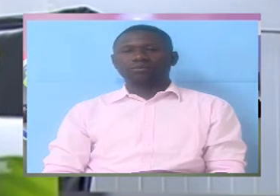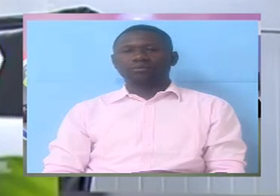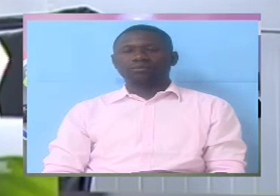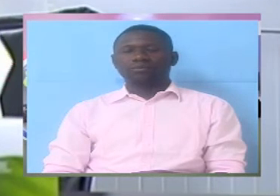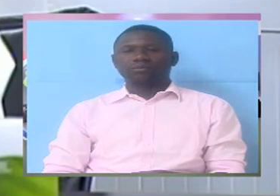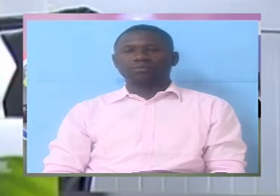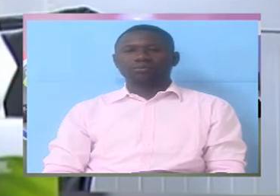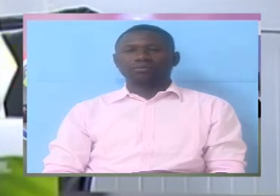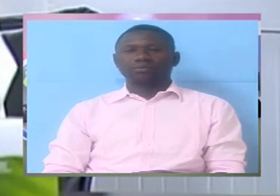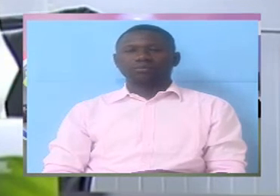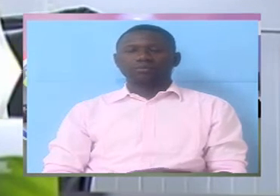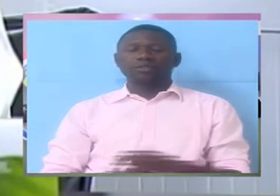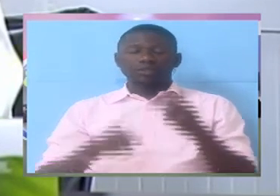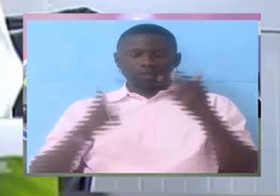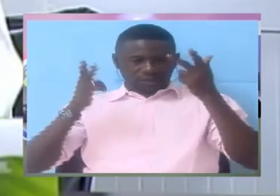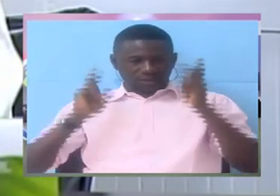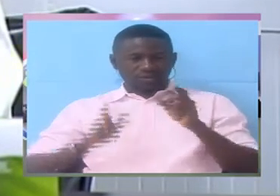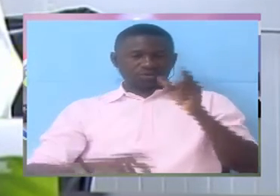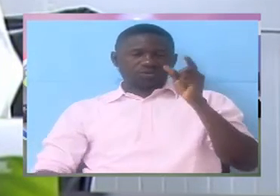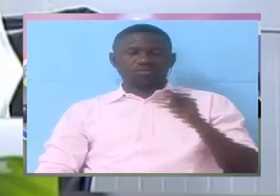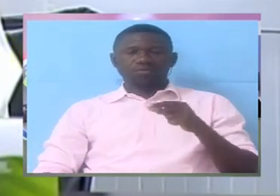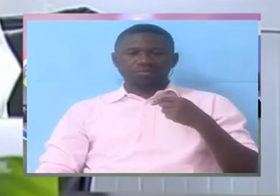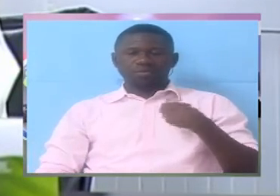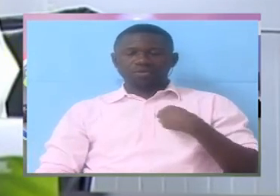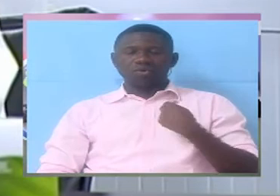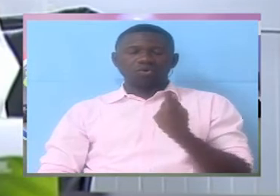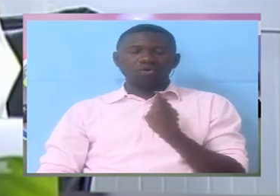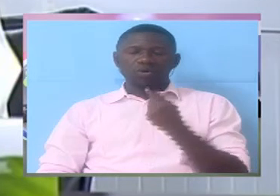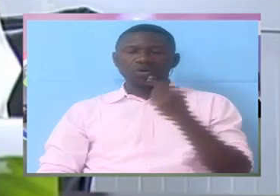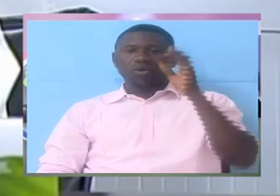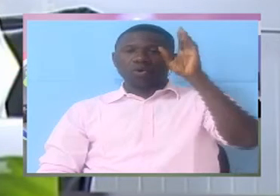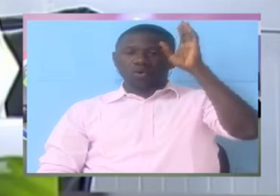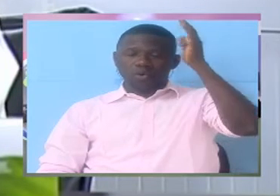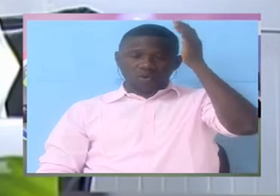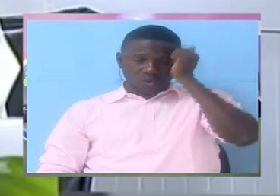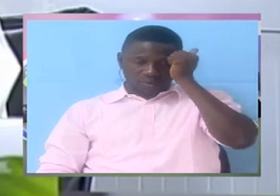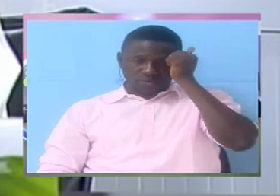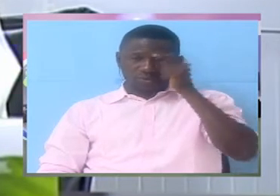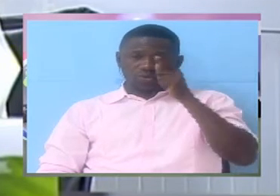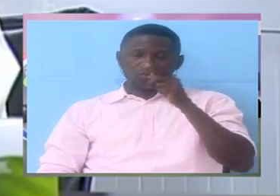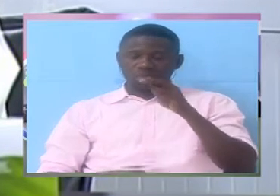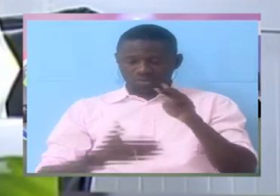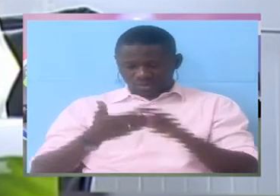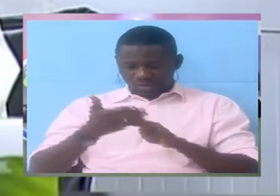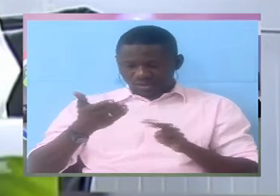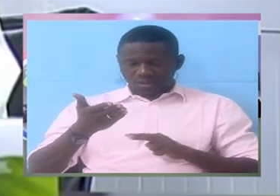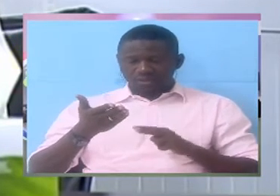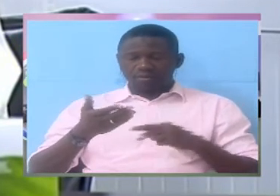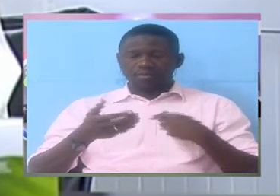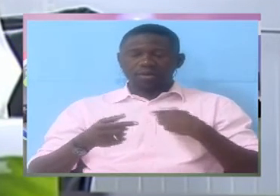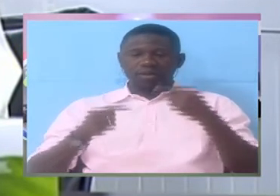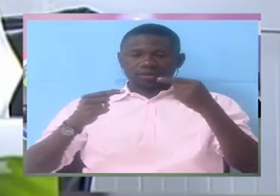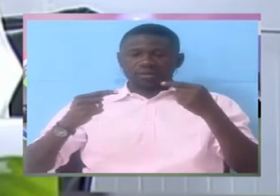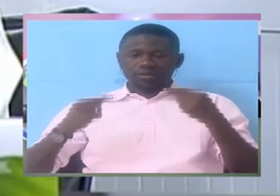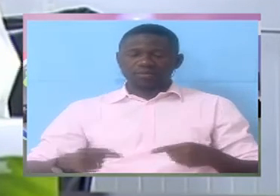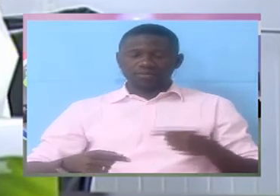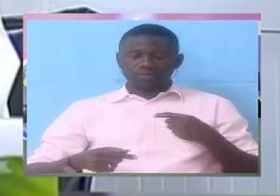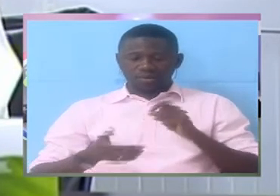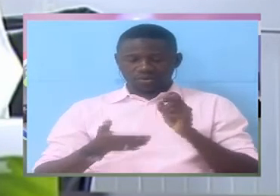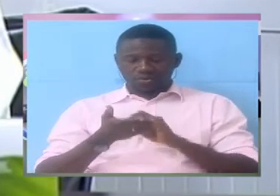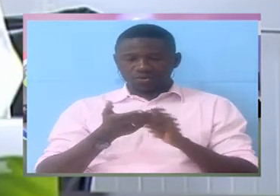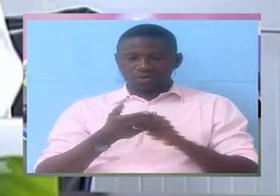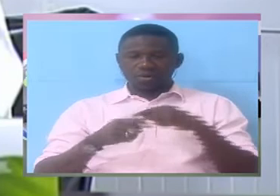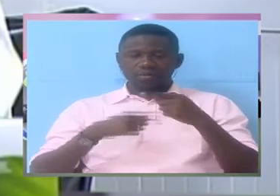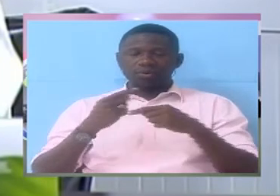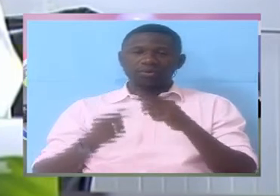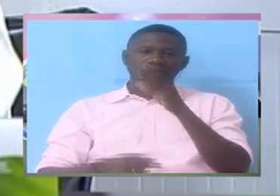Council, I only hope you read my statement. I wrote about the TRRC about, I could